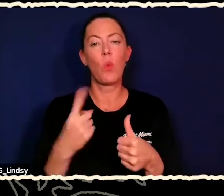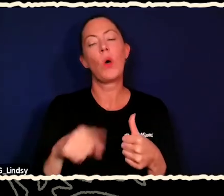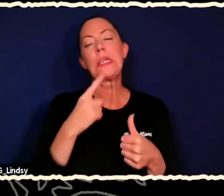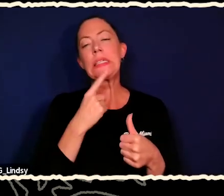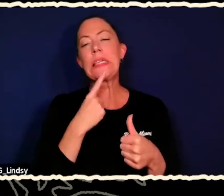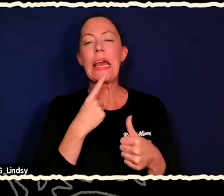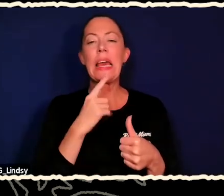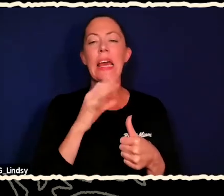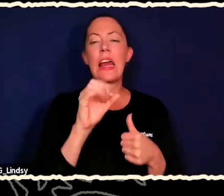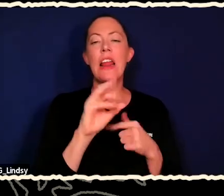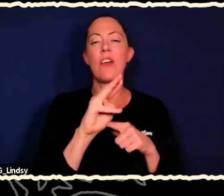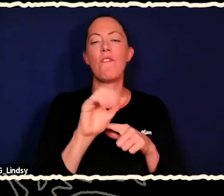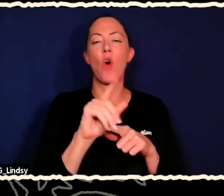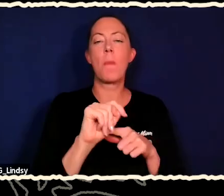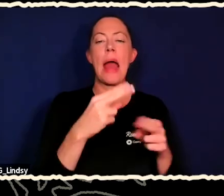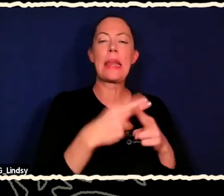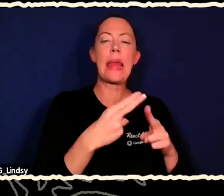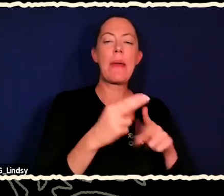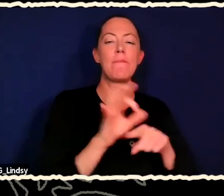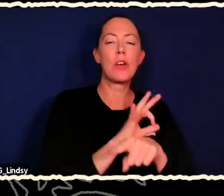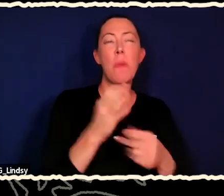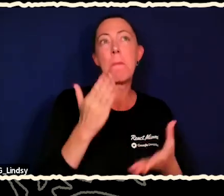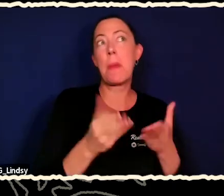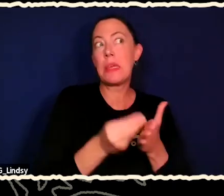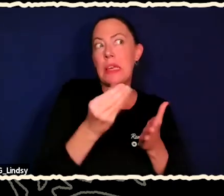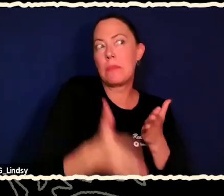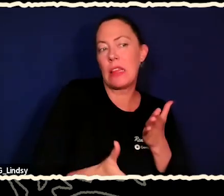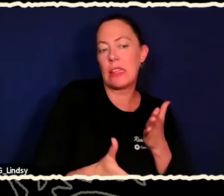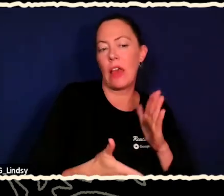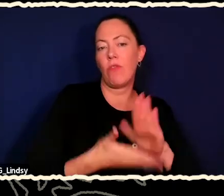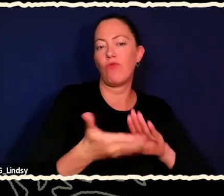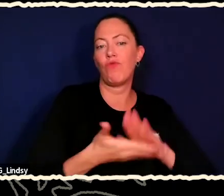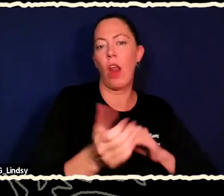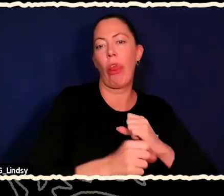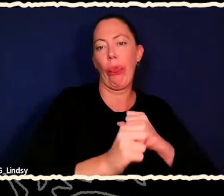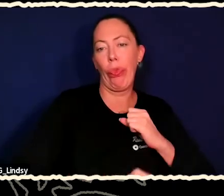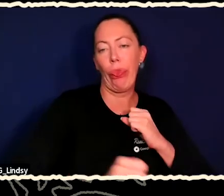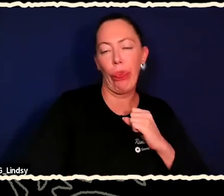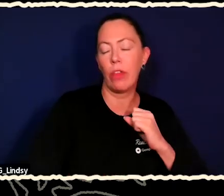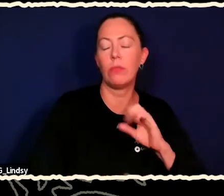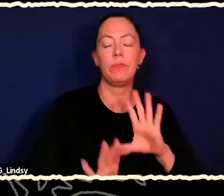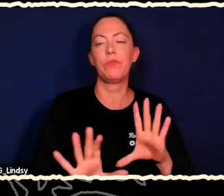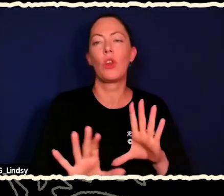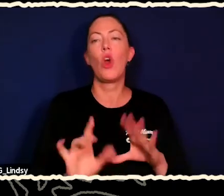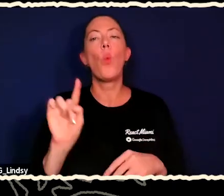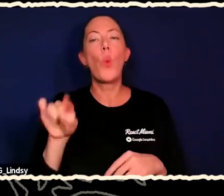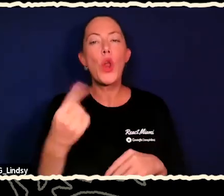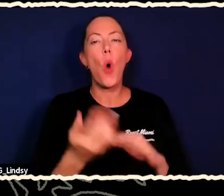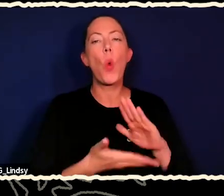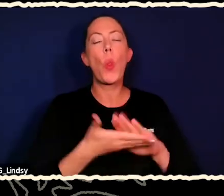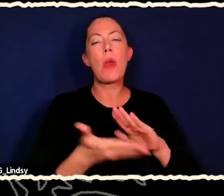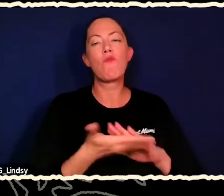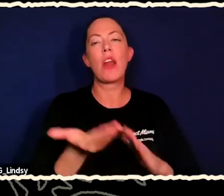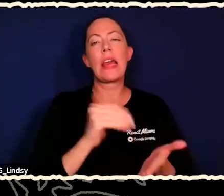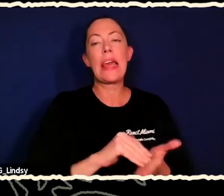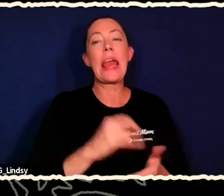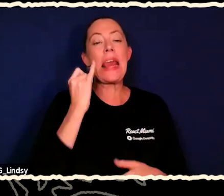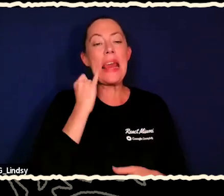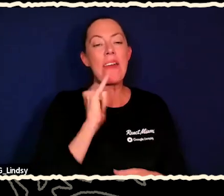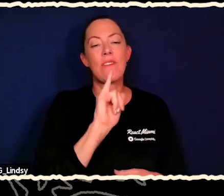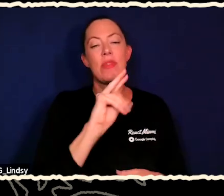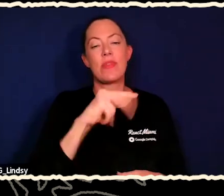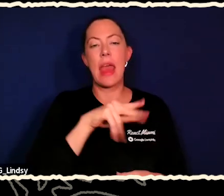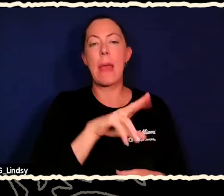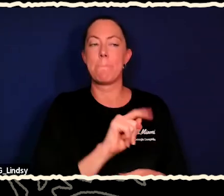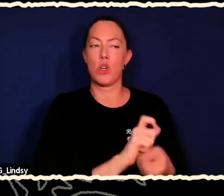function is really expensive and takes a long time to run. We would only rerun it when the inputs actually change.